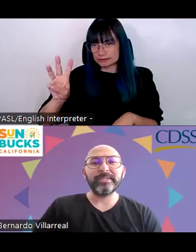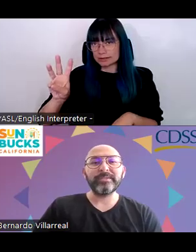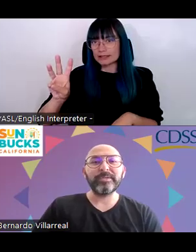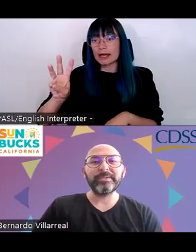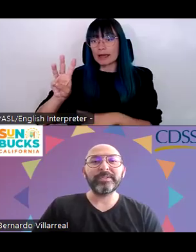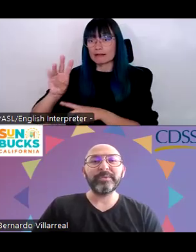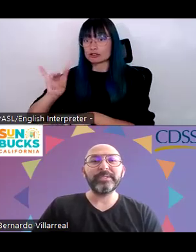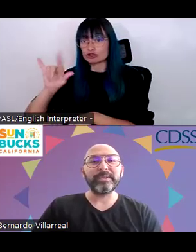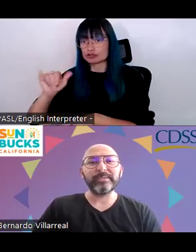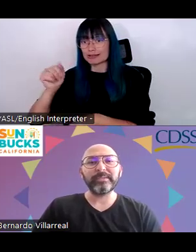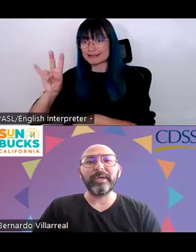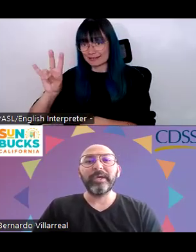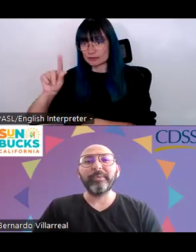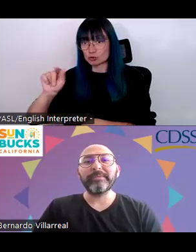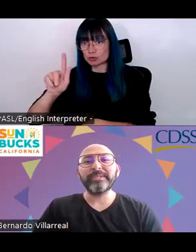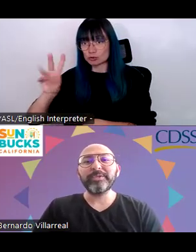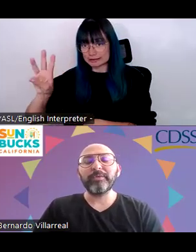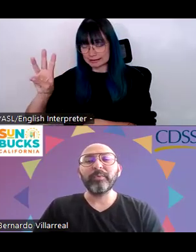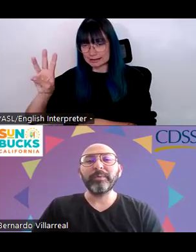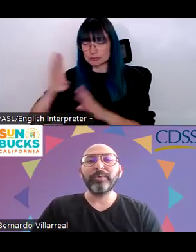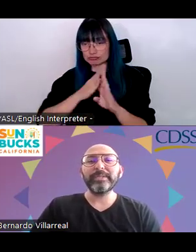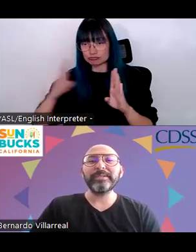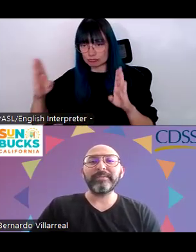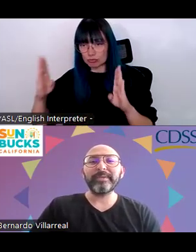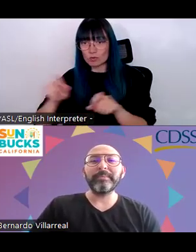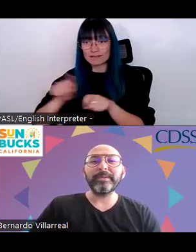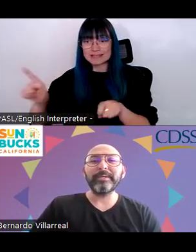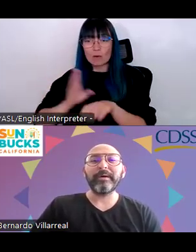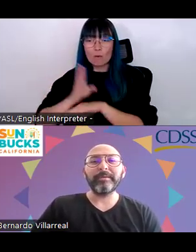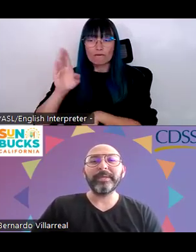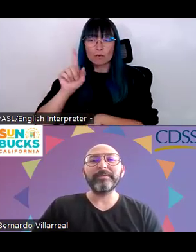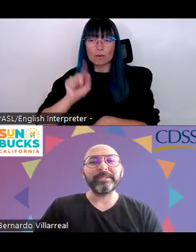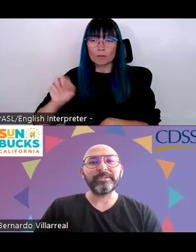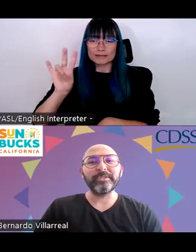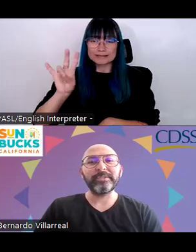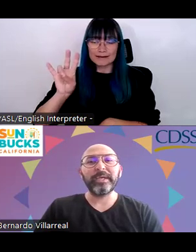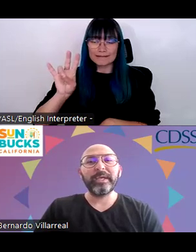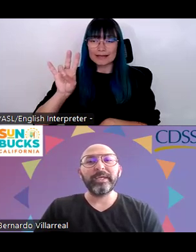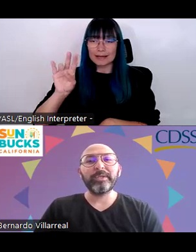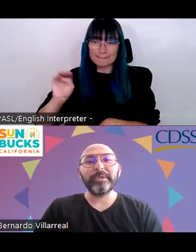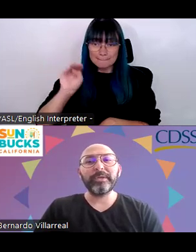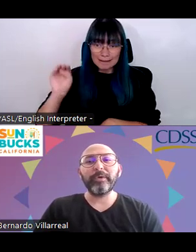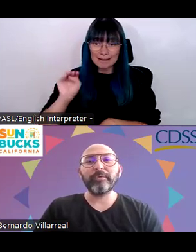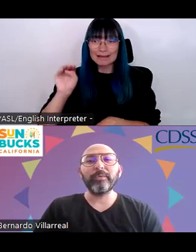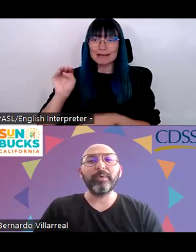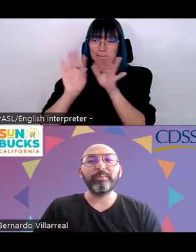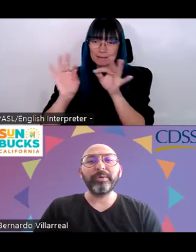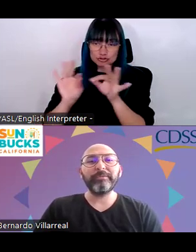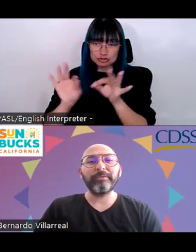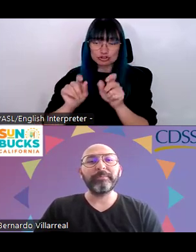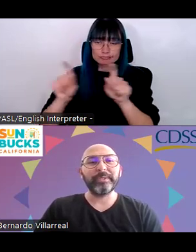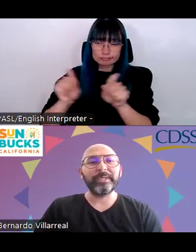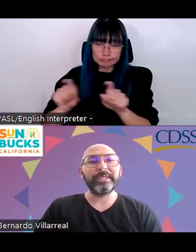July 17, 2026, we have sent over 1.7 million automated messages, including